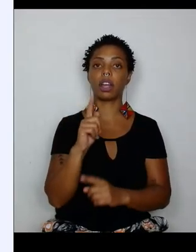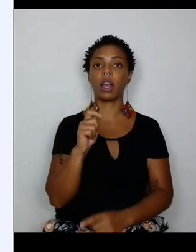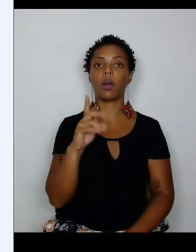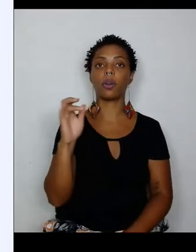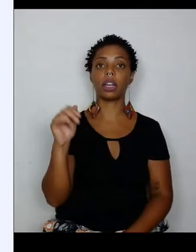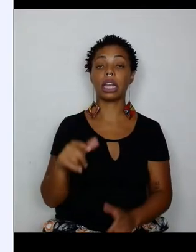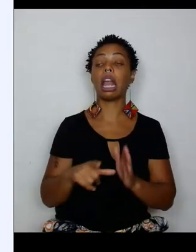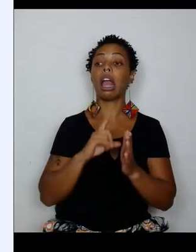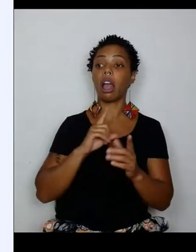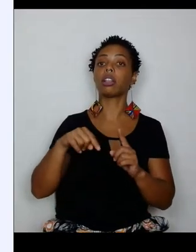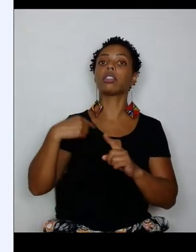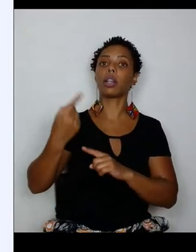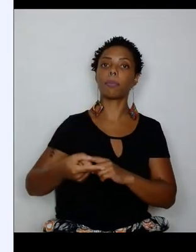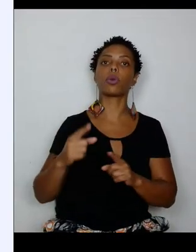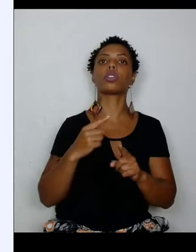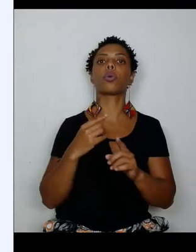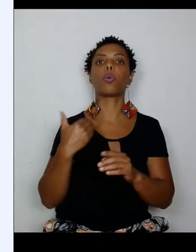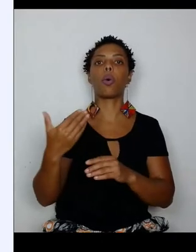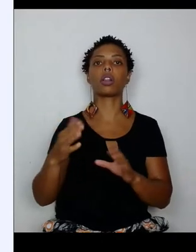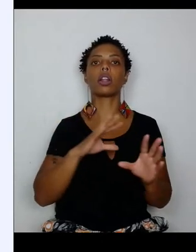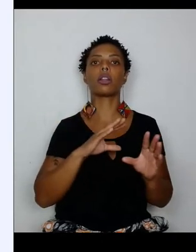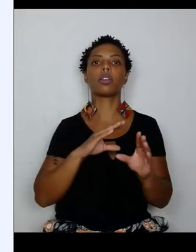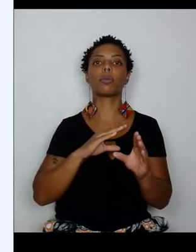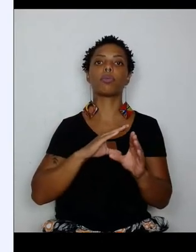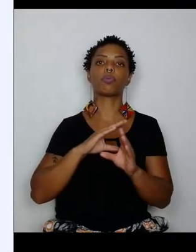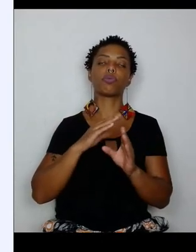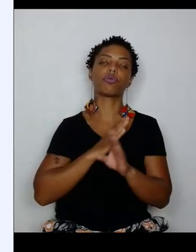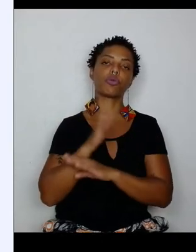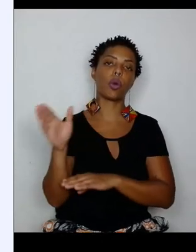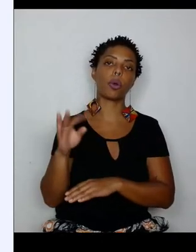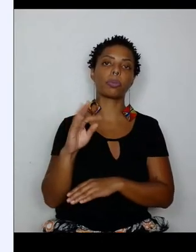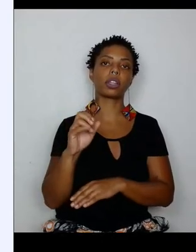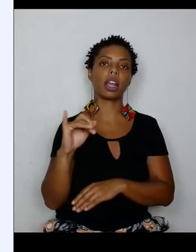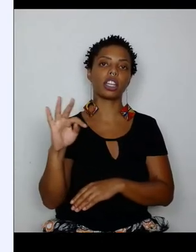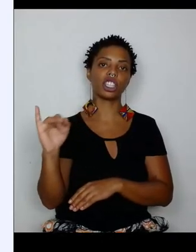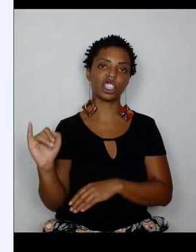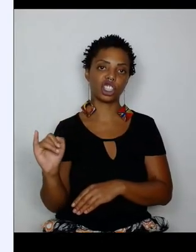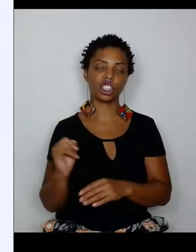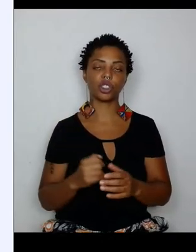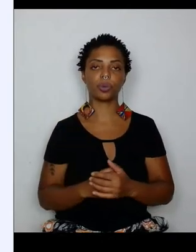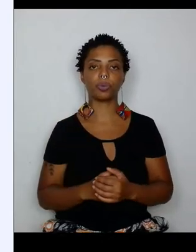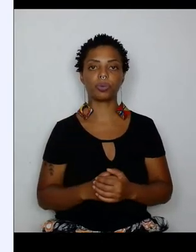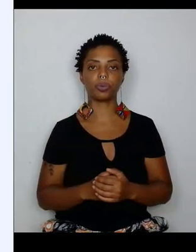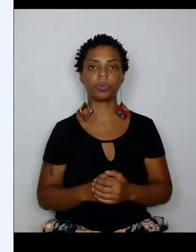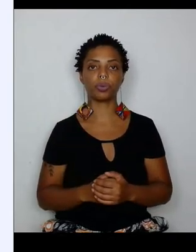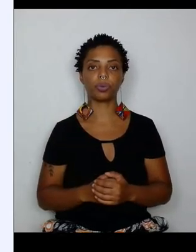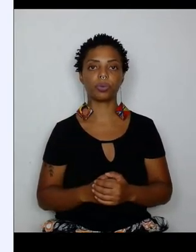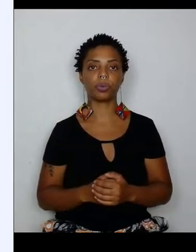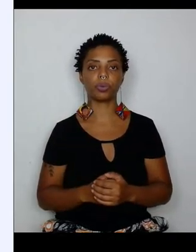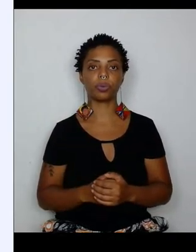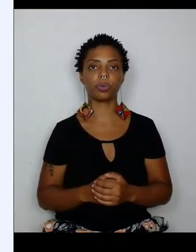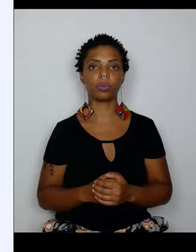slide you don't have foreign um i am being told that my slides are not advancing